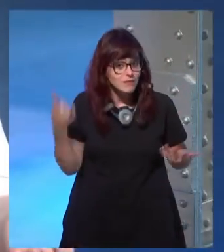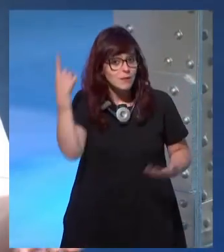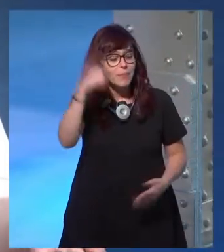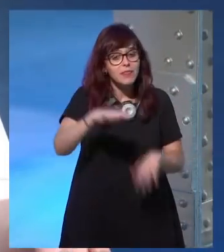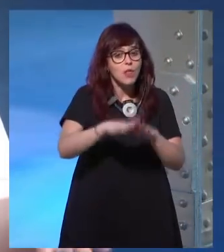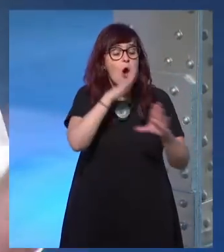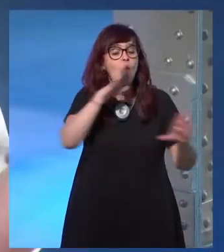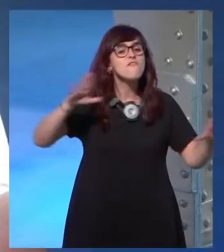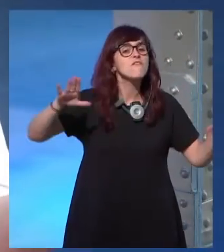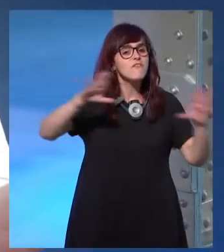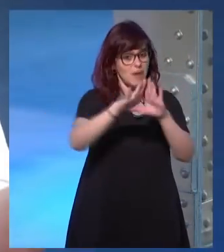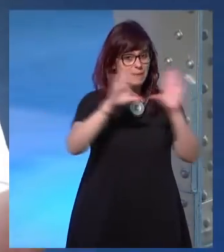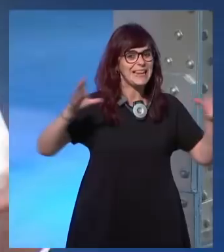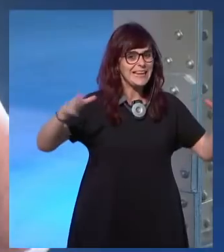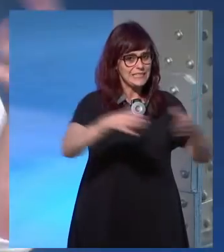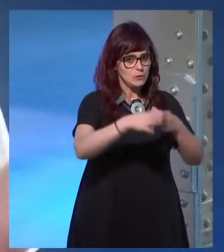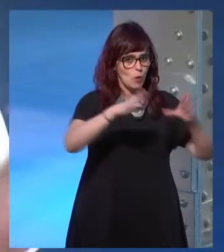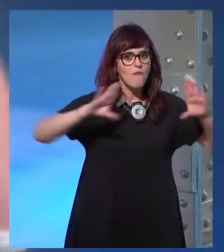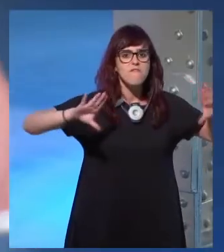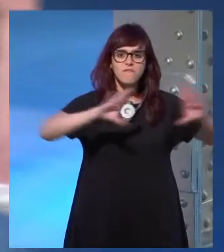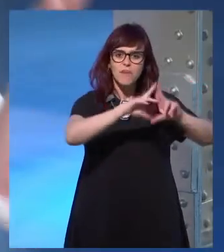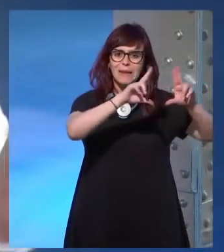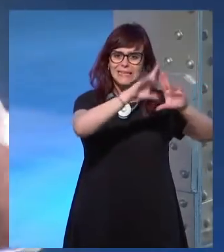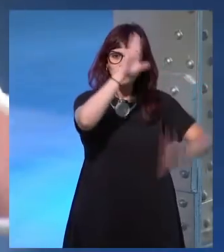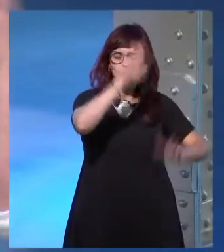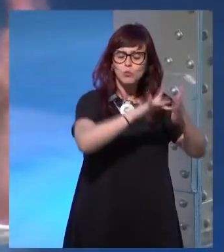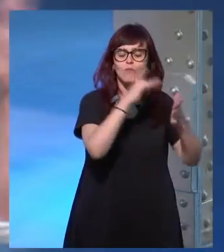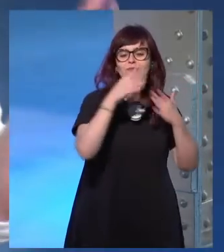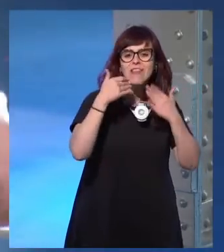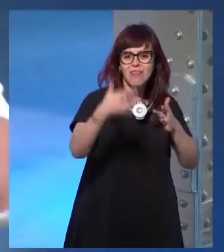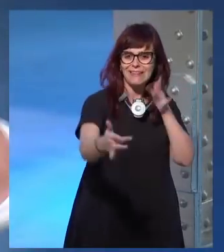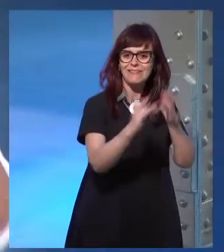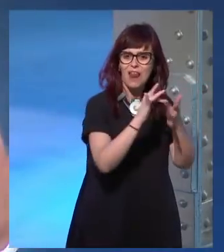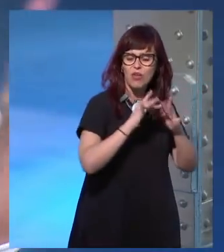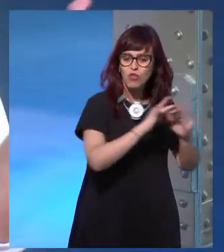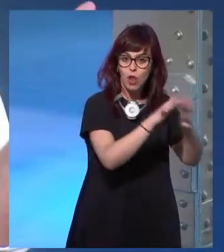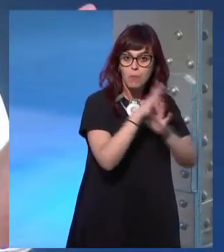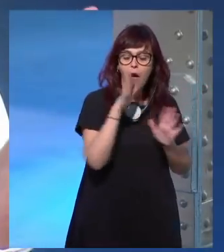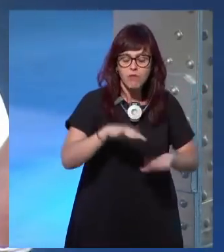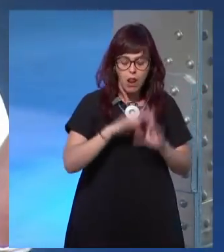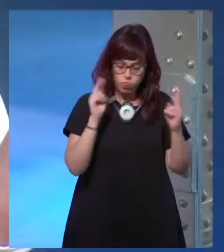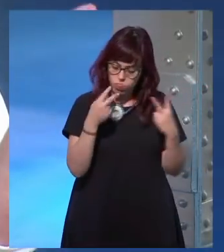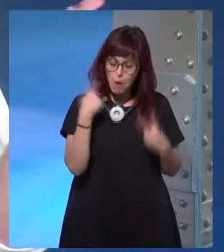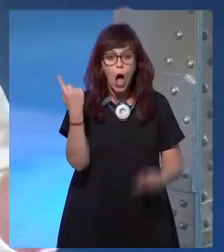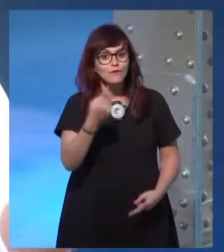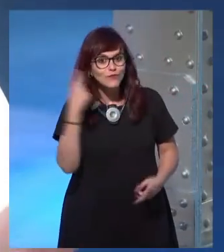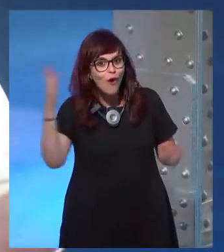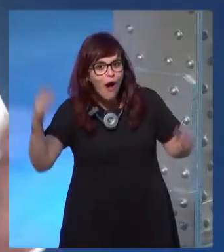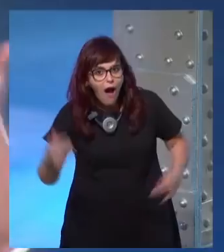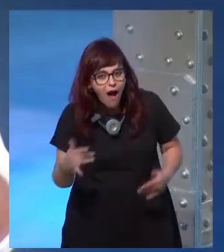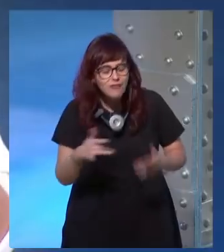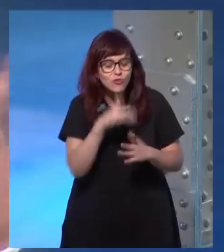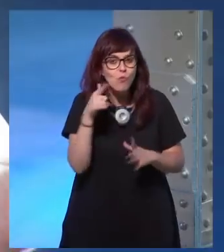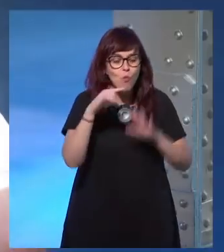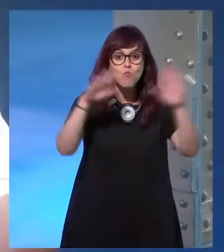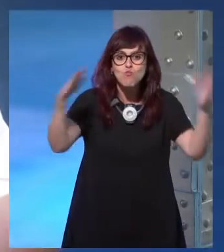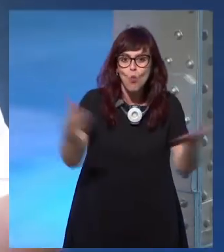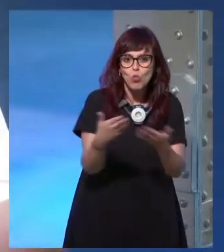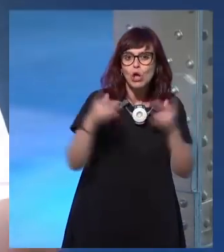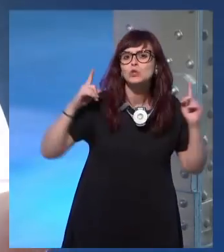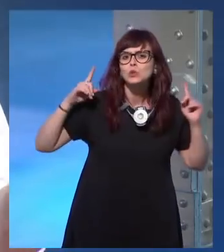found feminism, and I realized I wasn't alone. I was like, oh, this, no, the world is, everything's made up, and and again, like this,